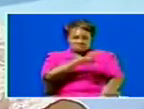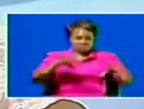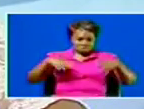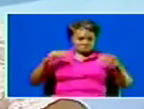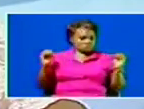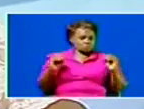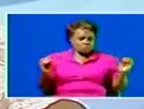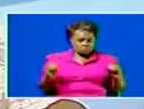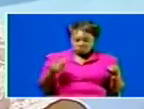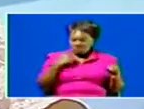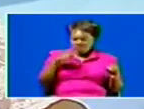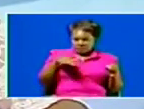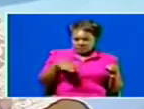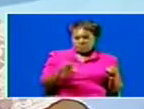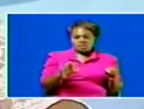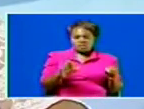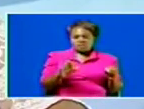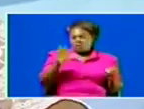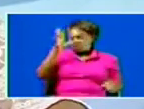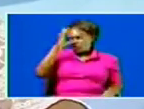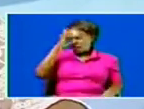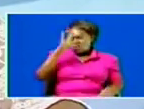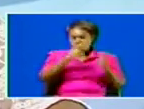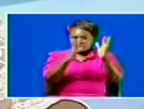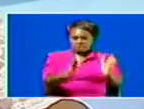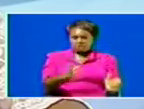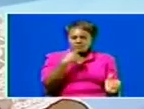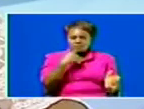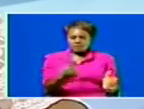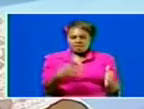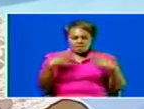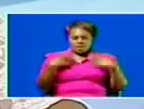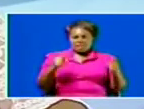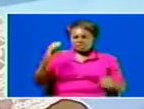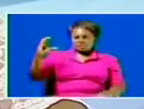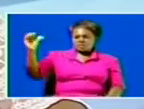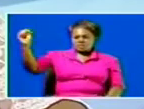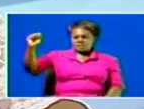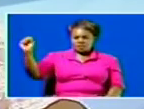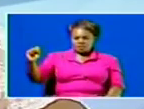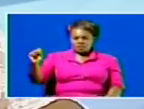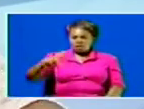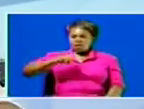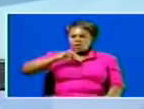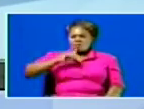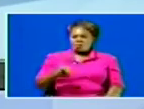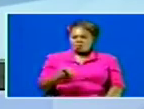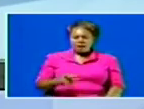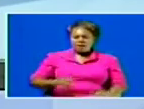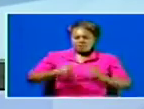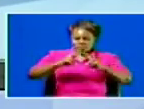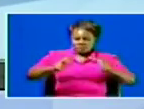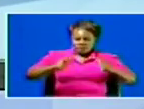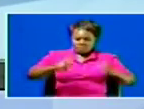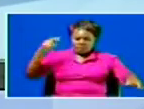the claims, saying they are false. And as Sycilia Wakesho now reports, Health Cabinet Secretary Cleopa Mailu has now ordered for a thorough